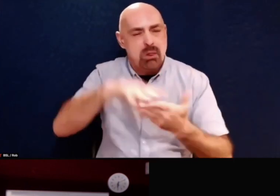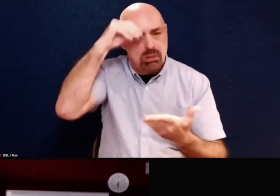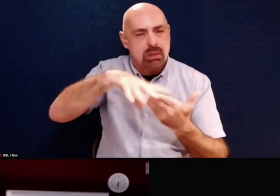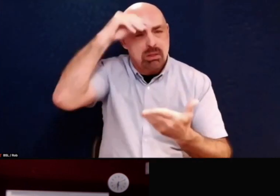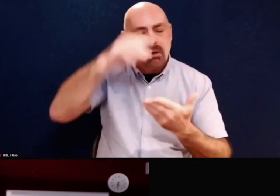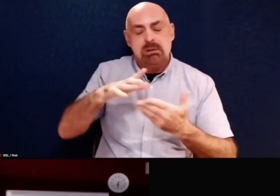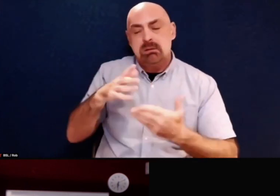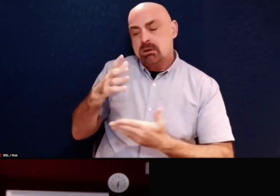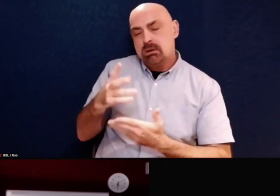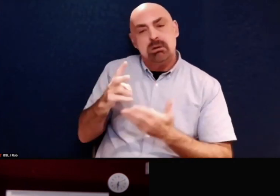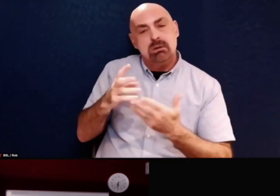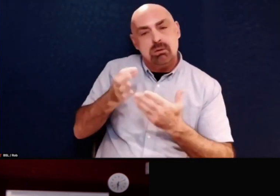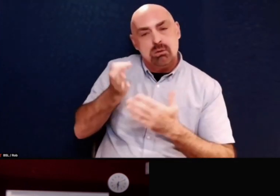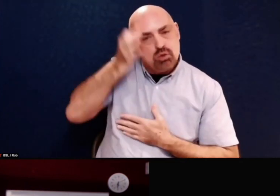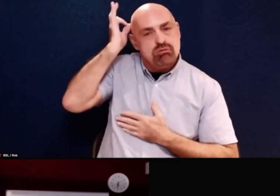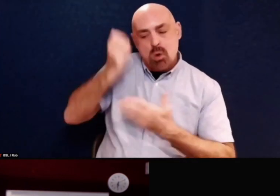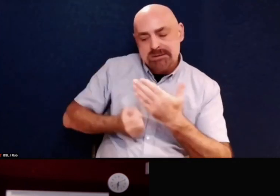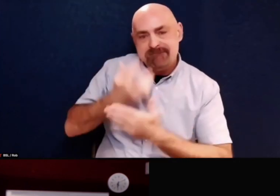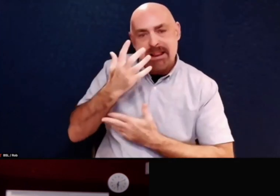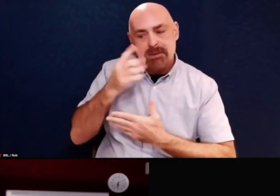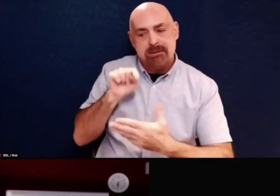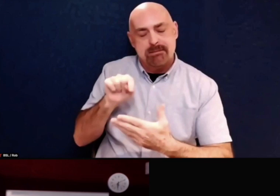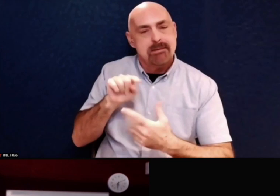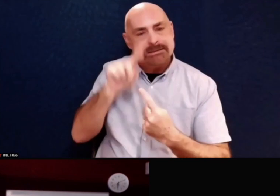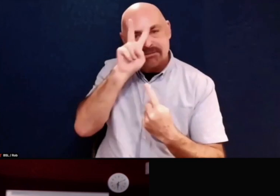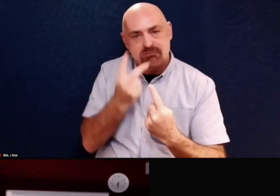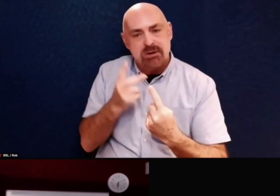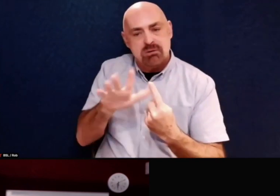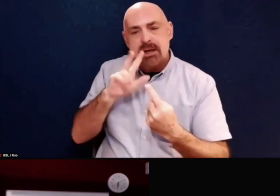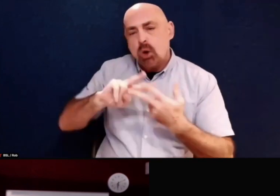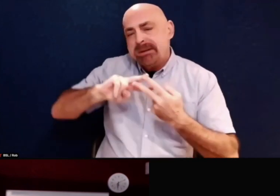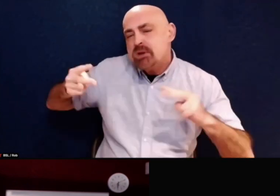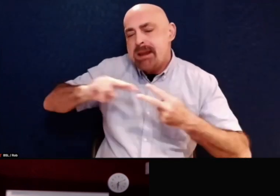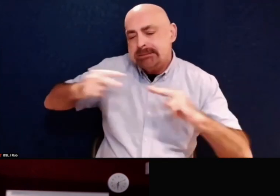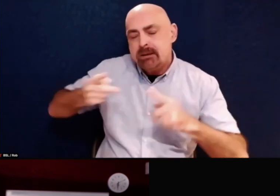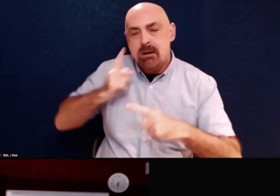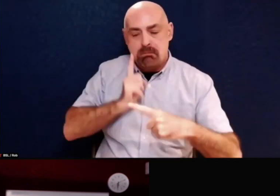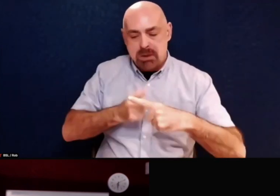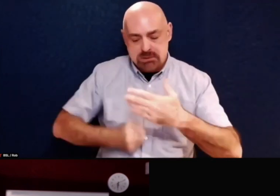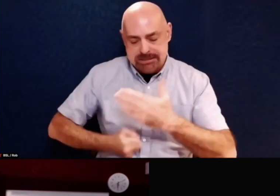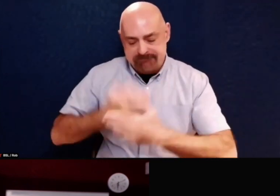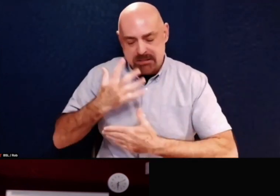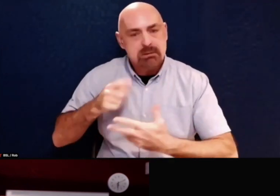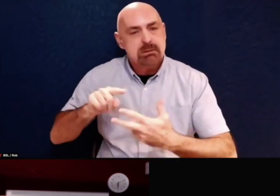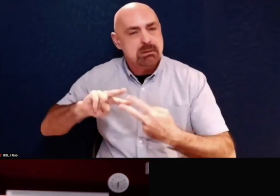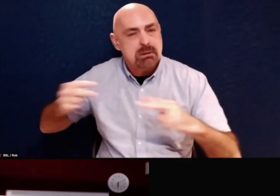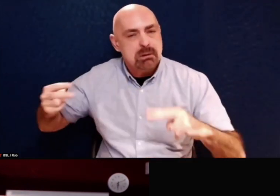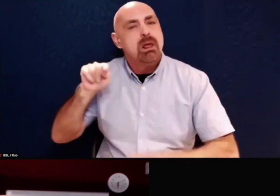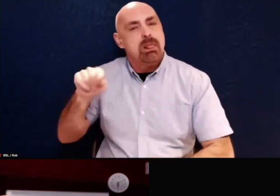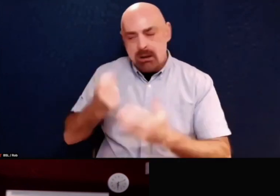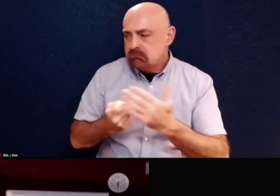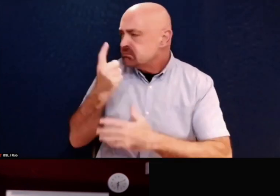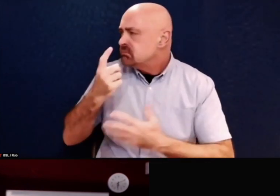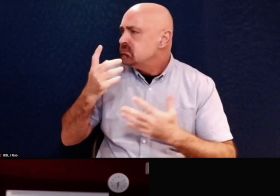of the neurodevelopmental hypothesis of schizophrenia. So thinking about a genetic and developmental kind of constellation that then came out in